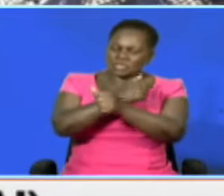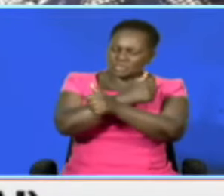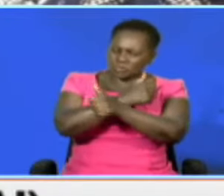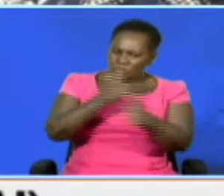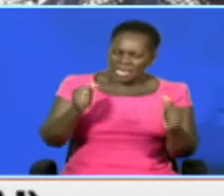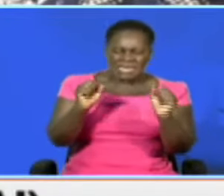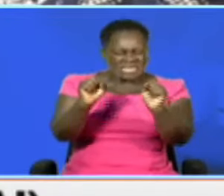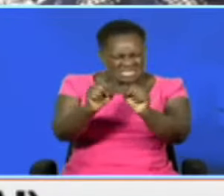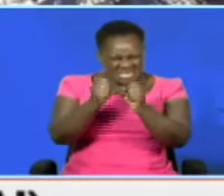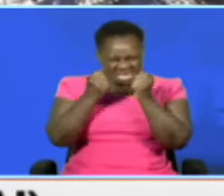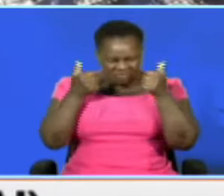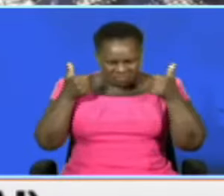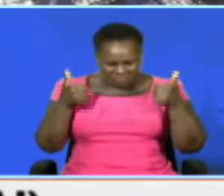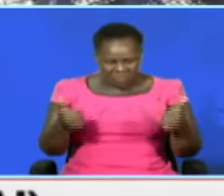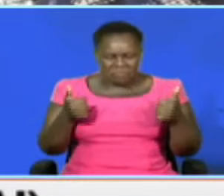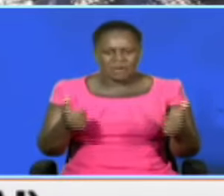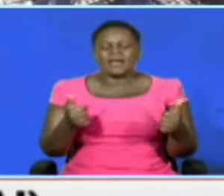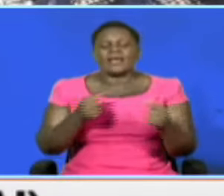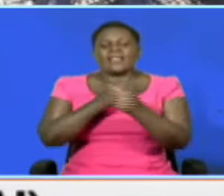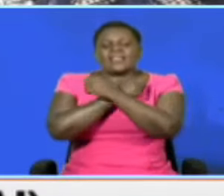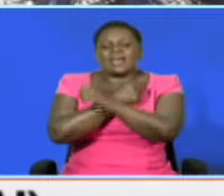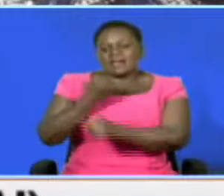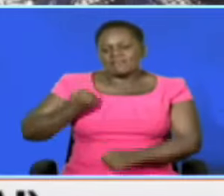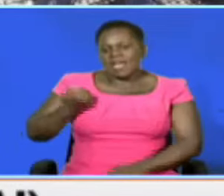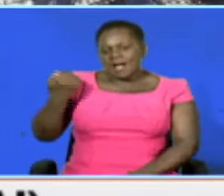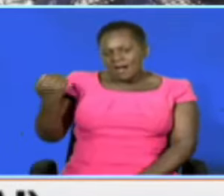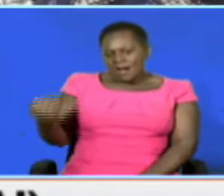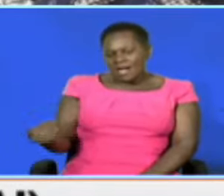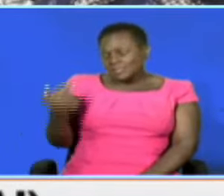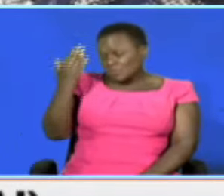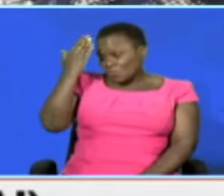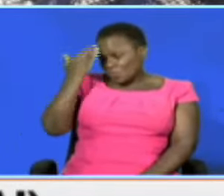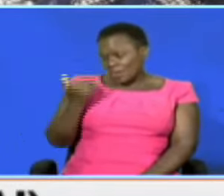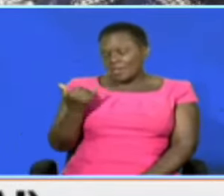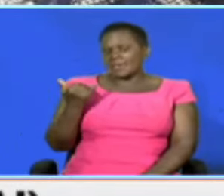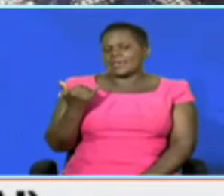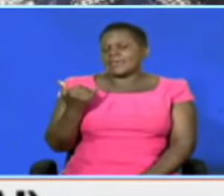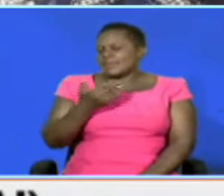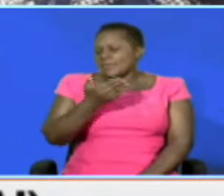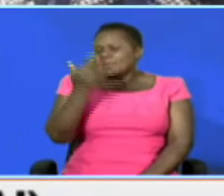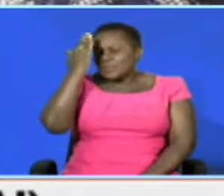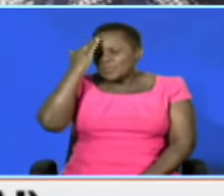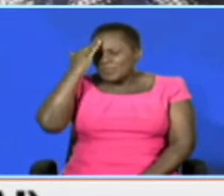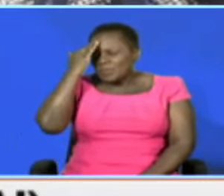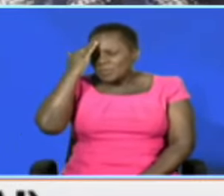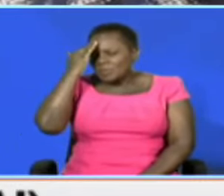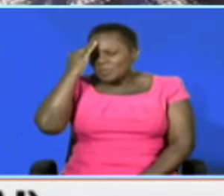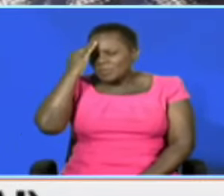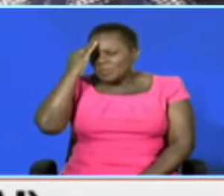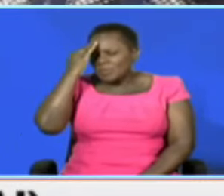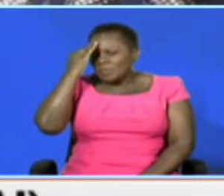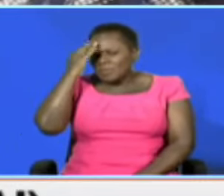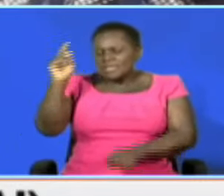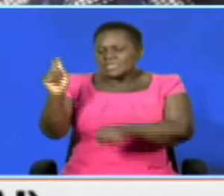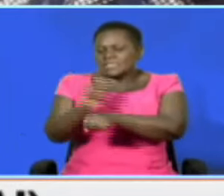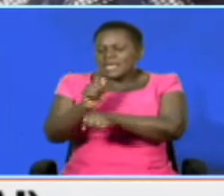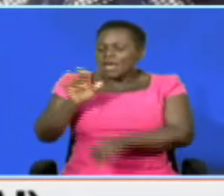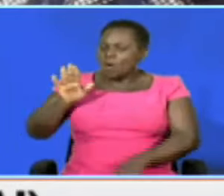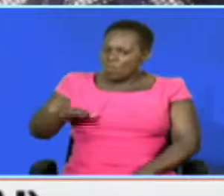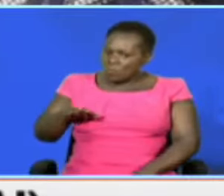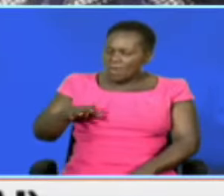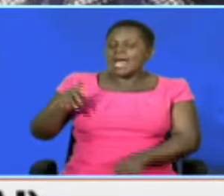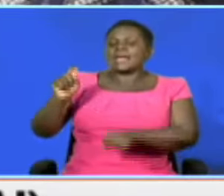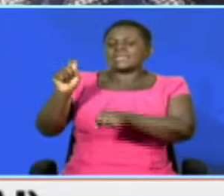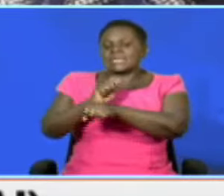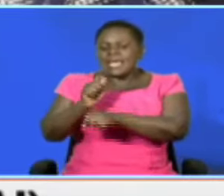They'll be very safe. We love our young ladies because, you know, train a lady or train a woman, or is it